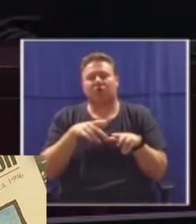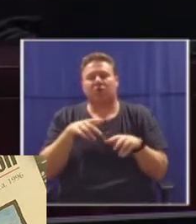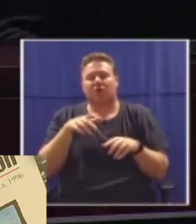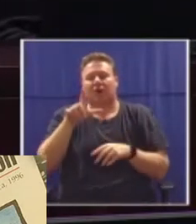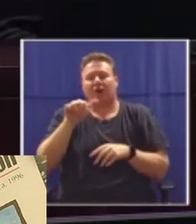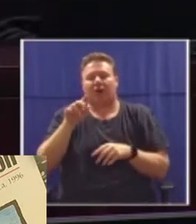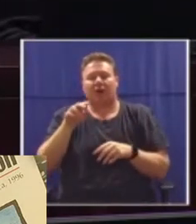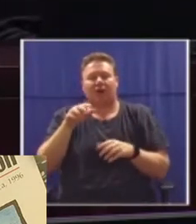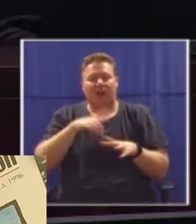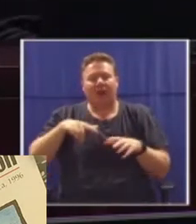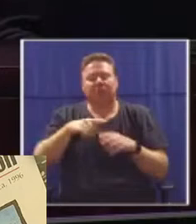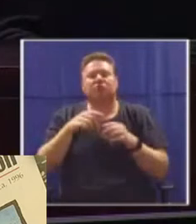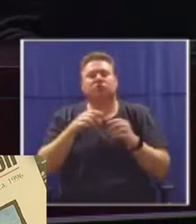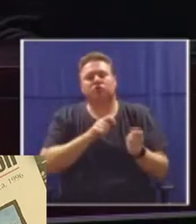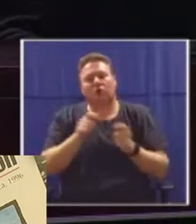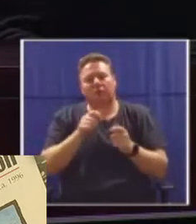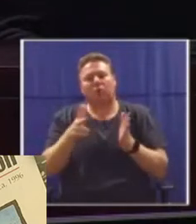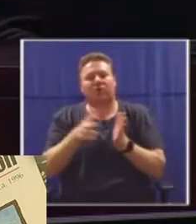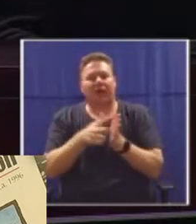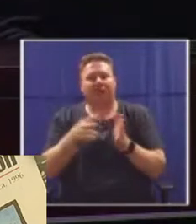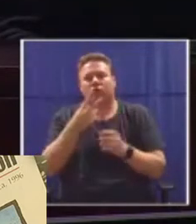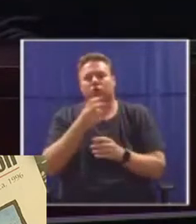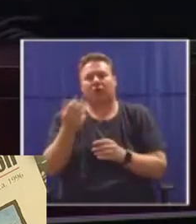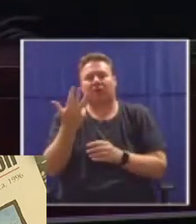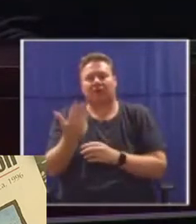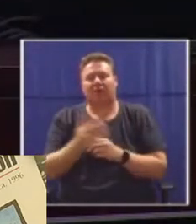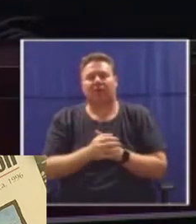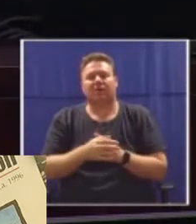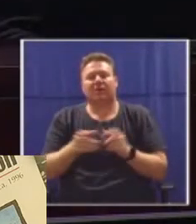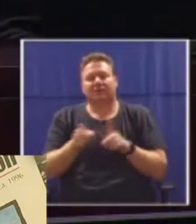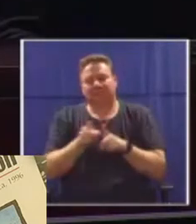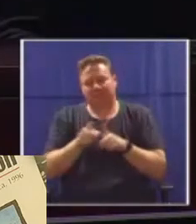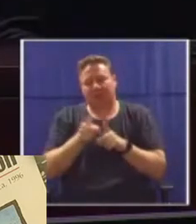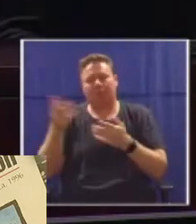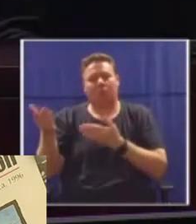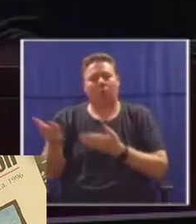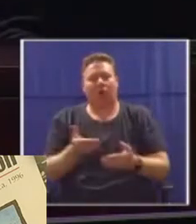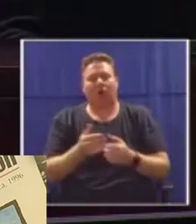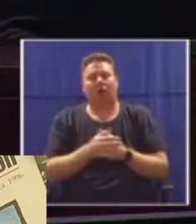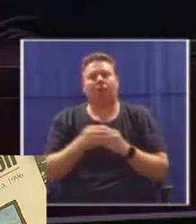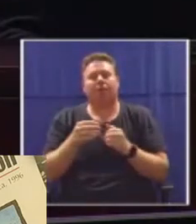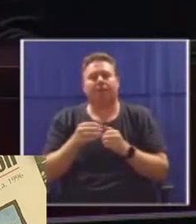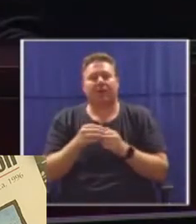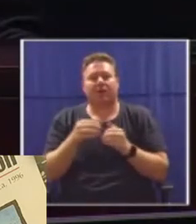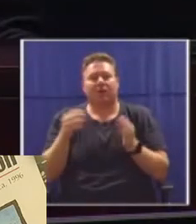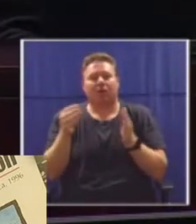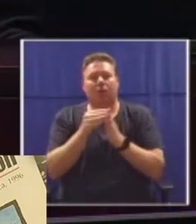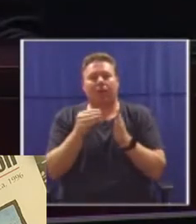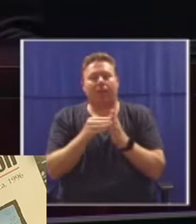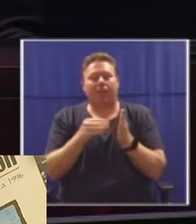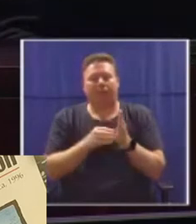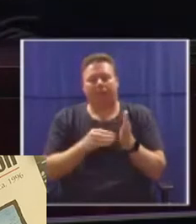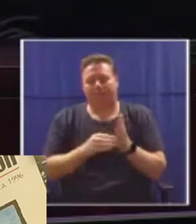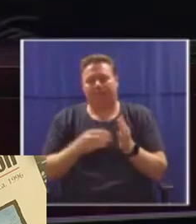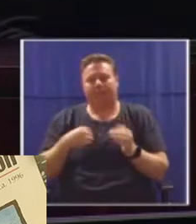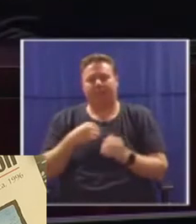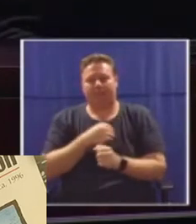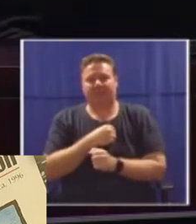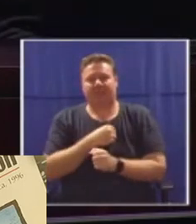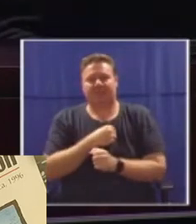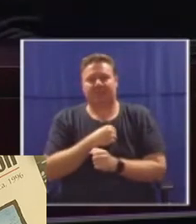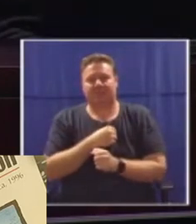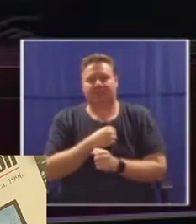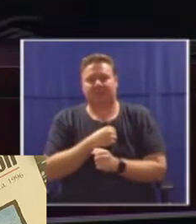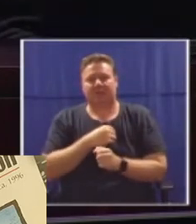of 2009. We also welcome the emphasis on appointment of members with expertise